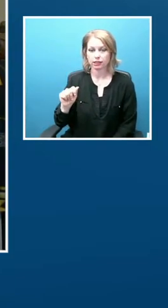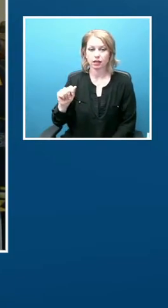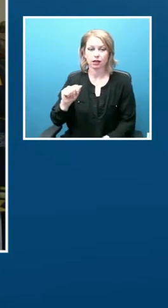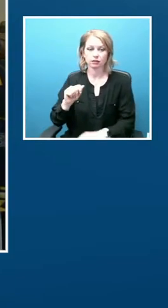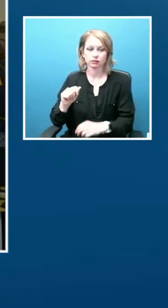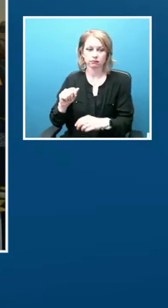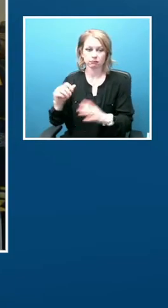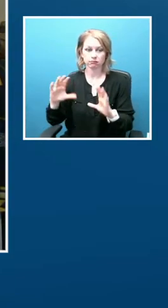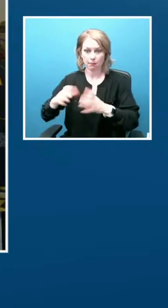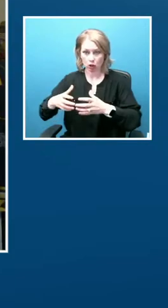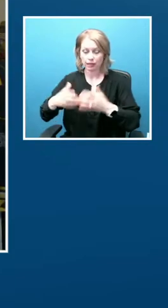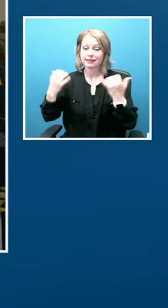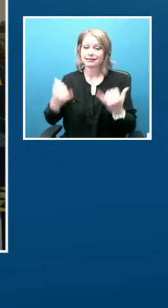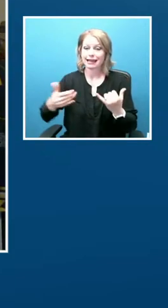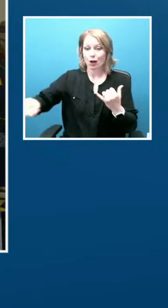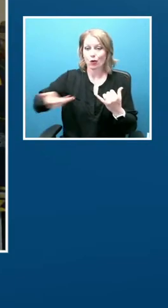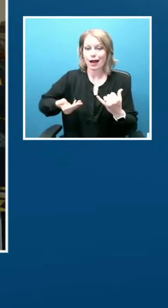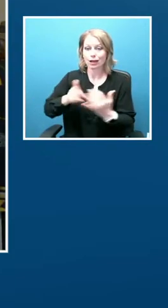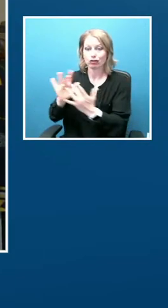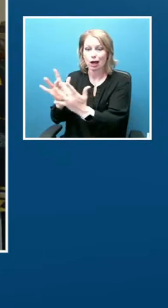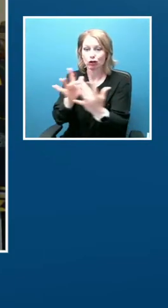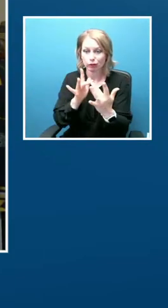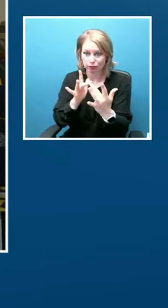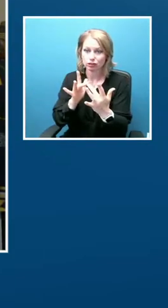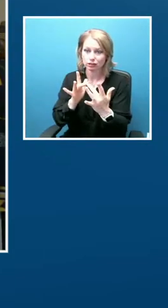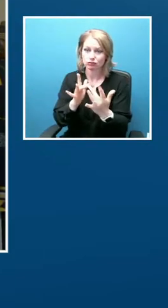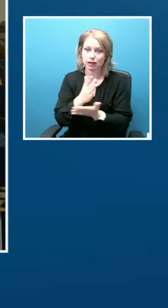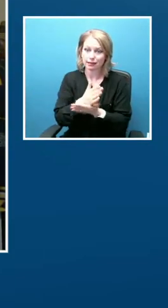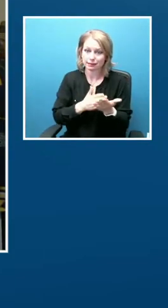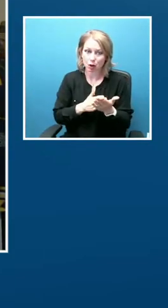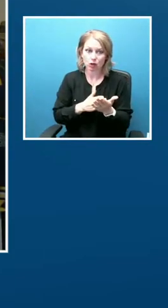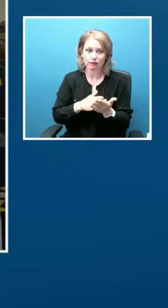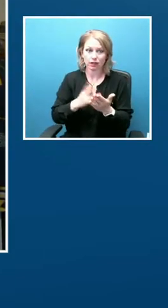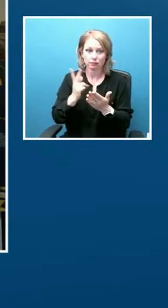staff as part of a coordinated campaign program to work with